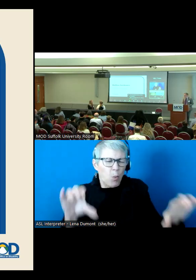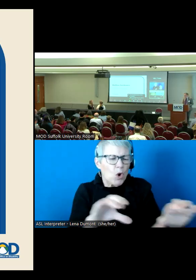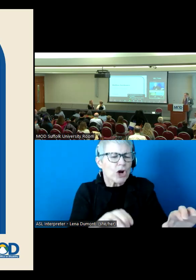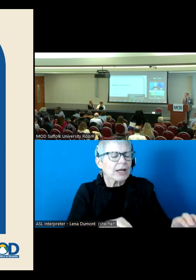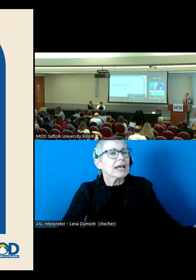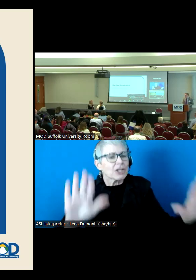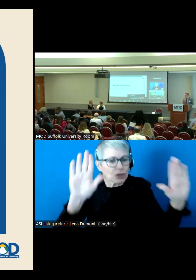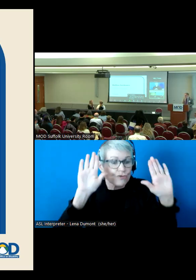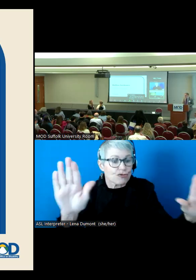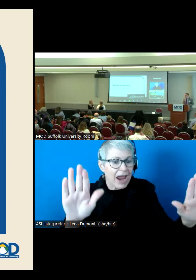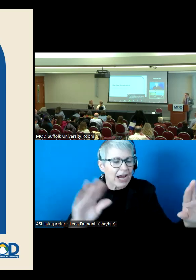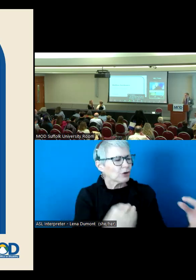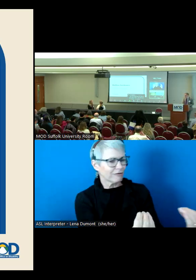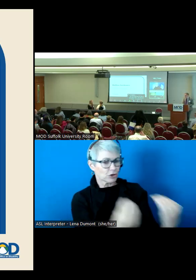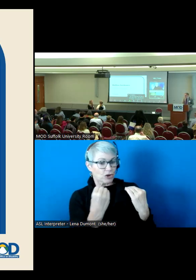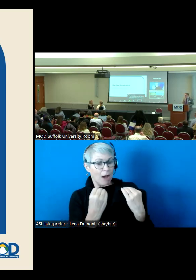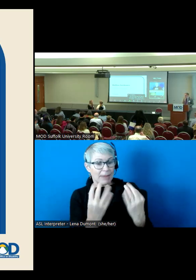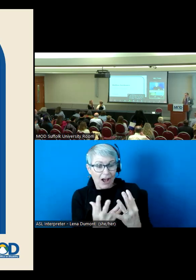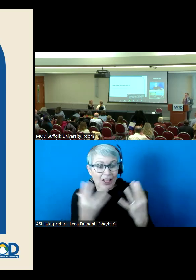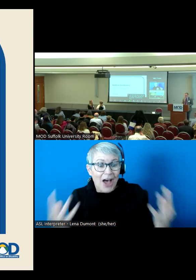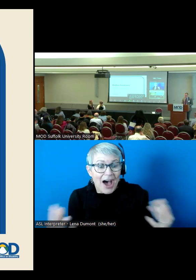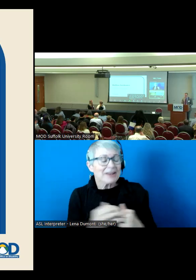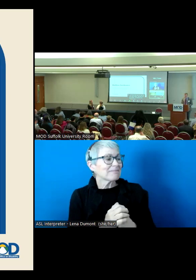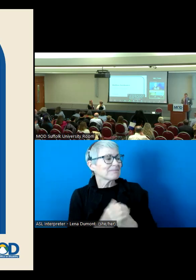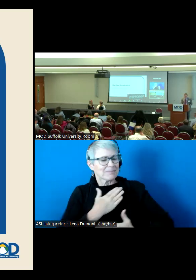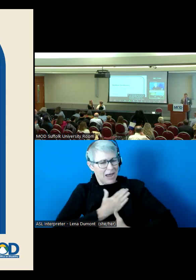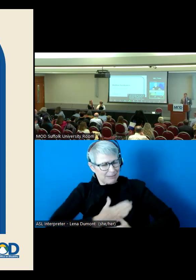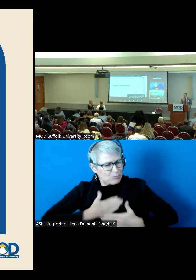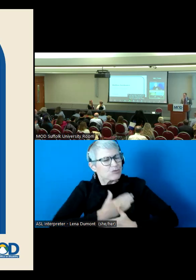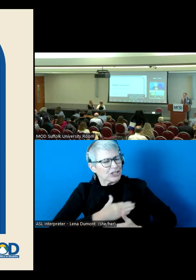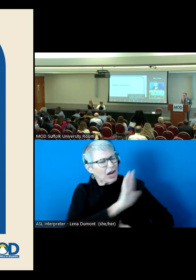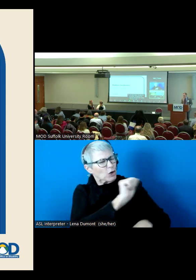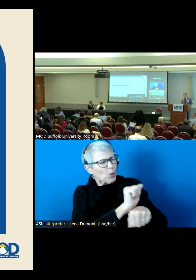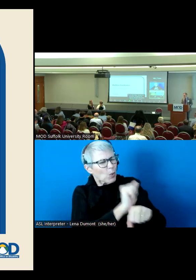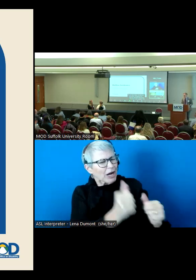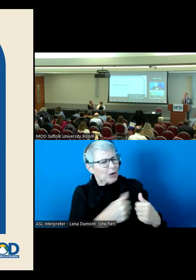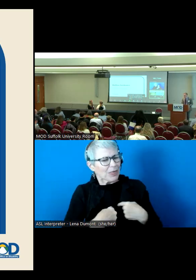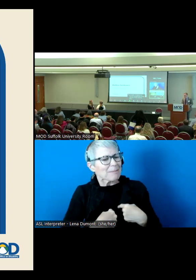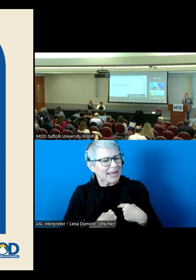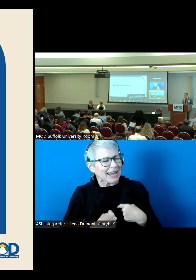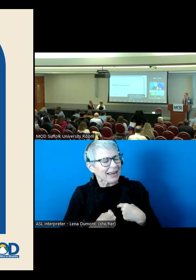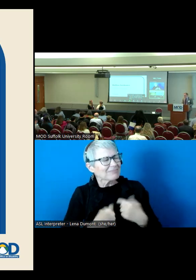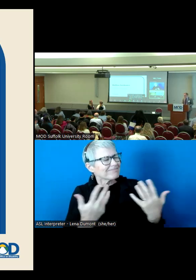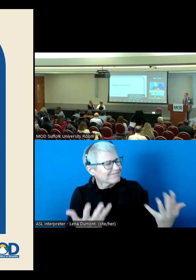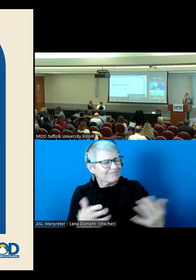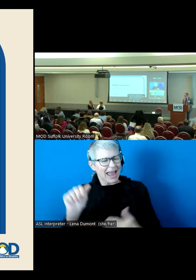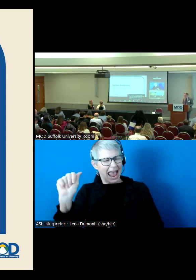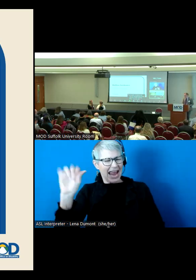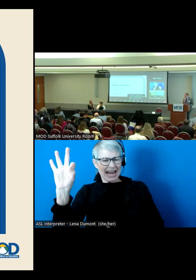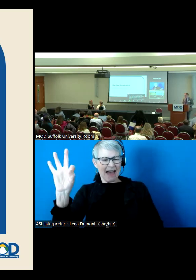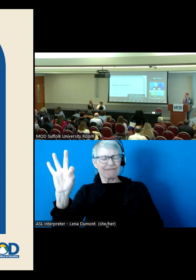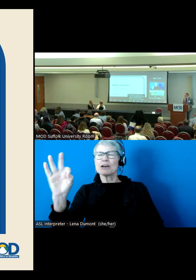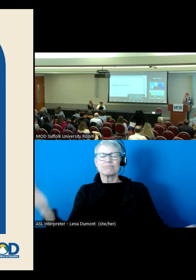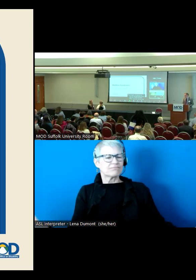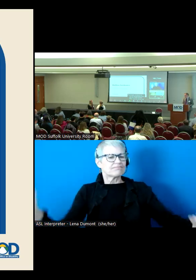lot from you and appreciate working with you on these important efforts, and know that you have my partnership and